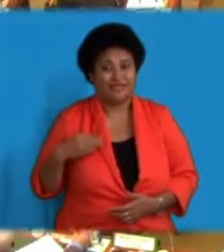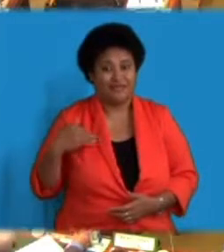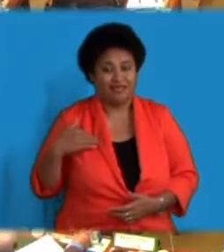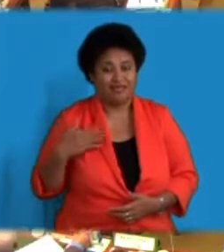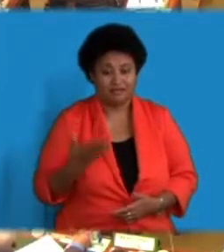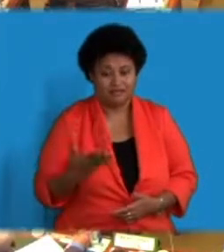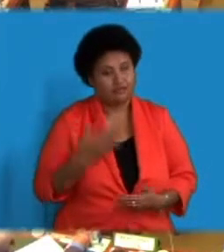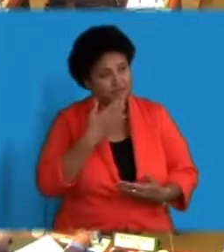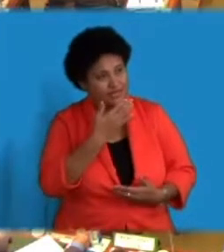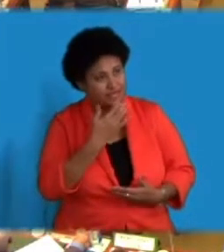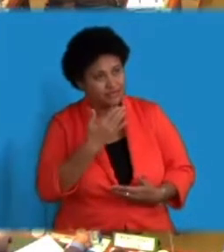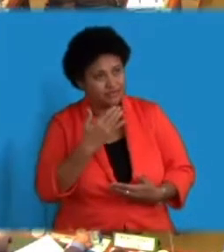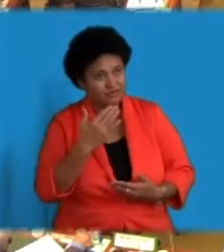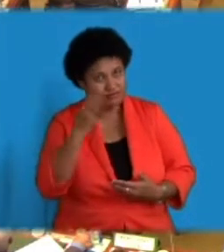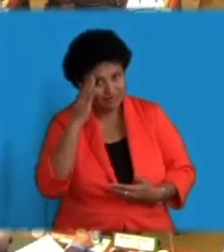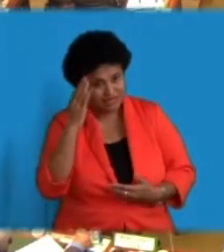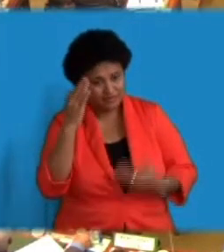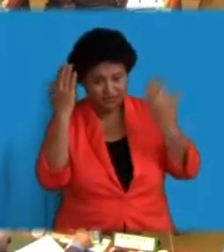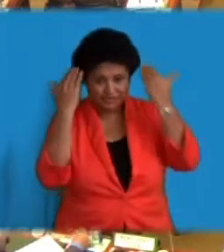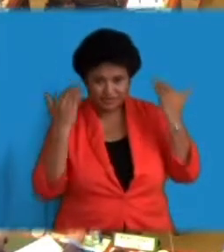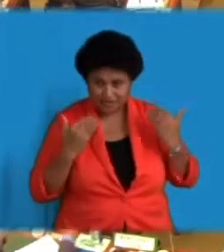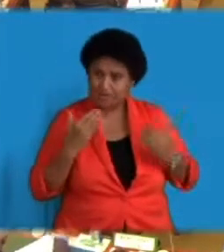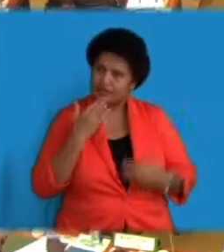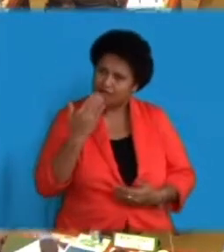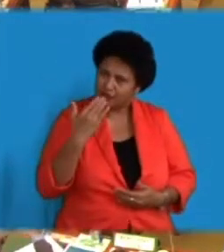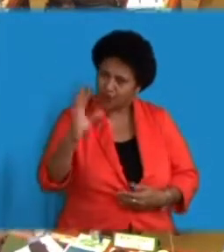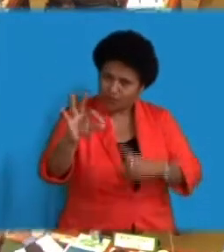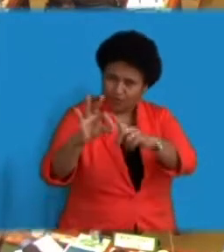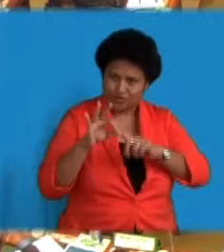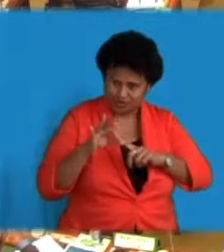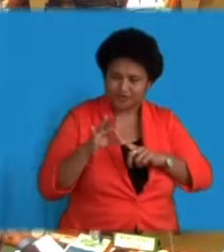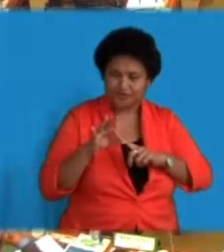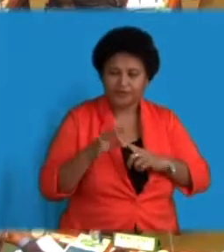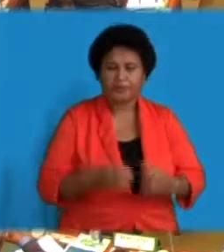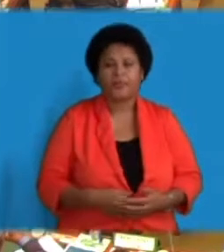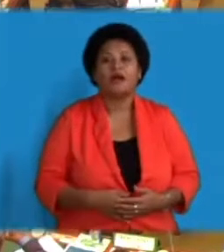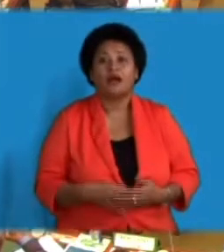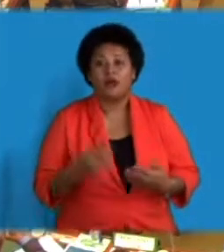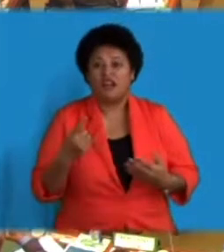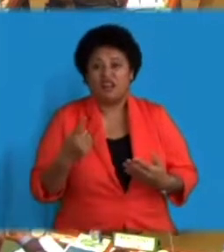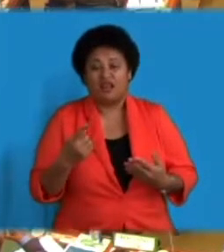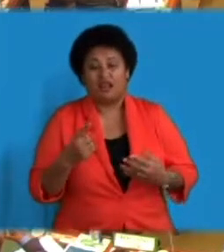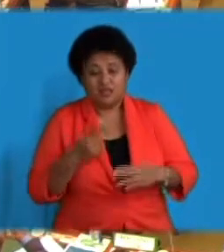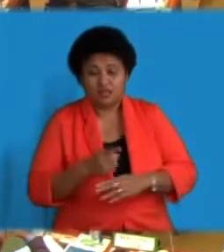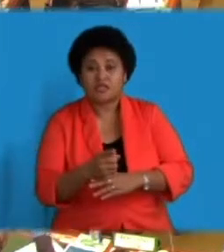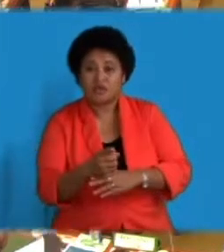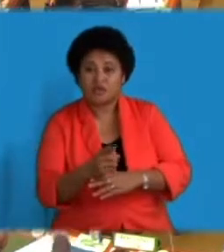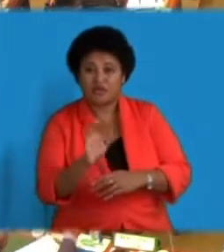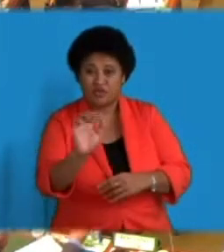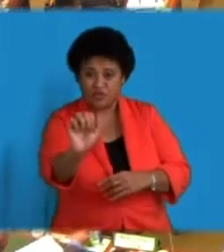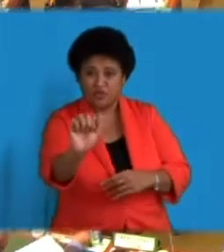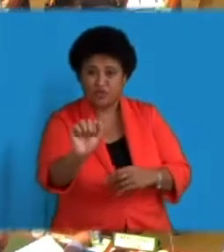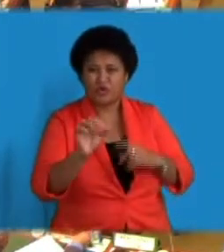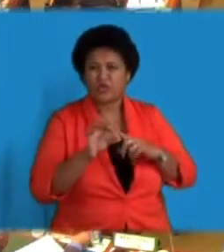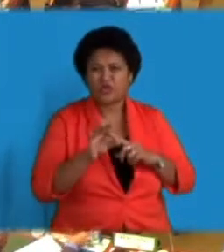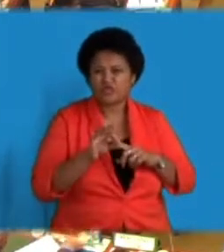Thank you, Madam Speaker. Madam Speaker, I would also like to thank the Honourable Member for asking the question. Madam Speaker, unfortunately, the Honourable Member's question reveals that he is